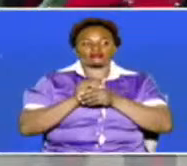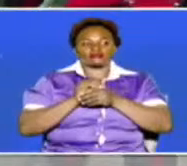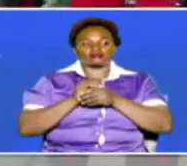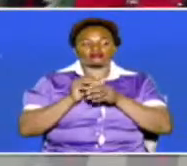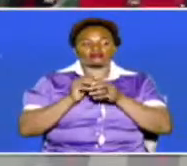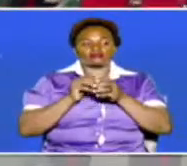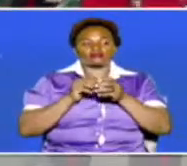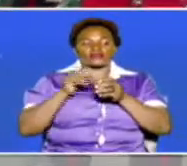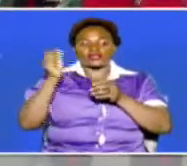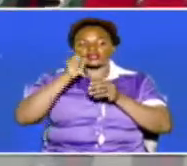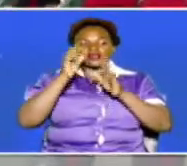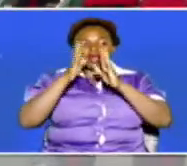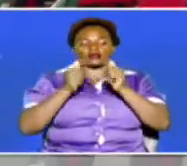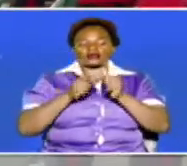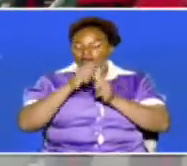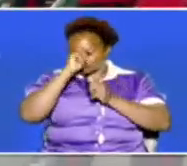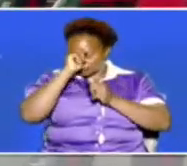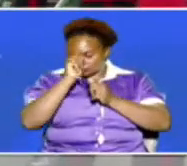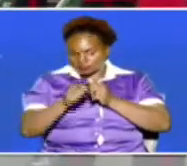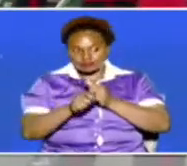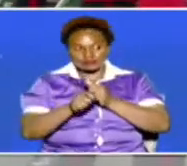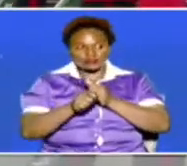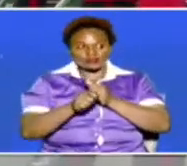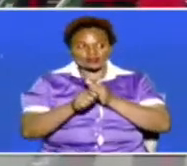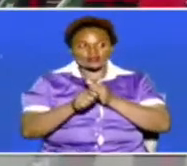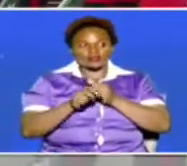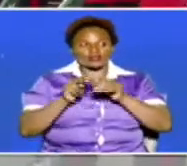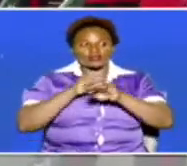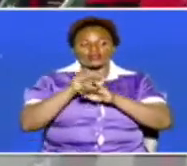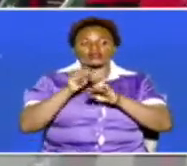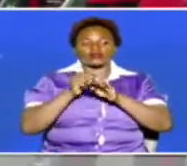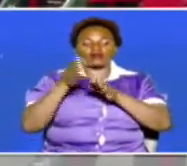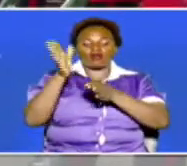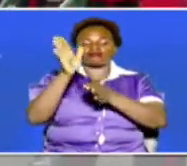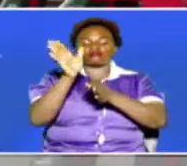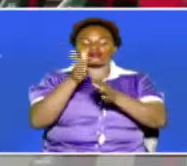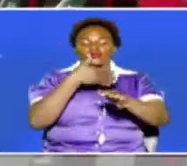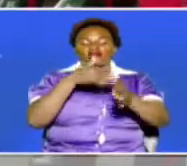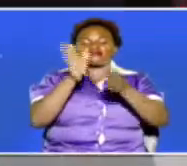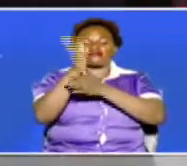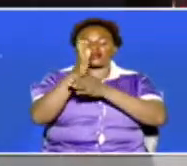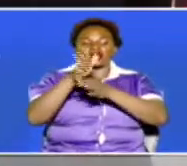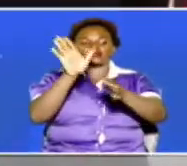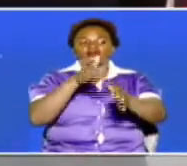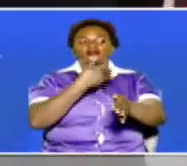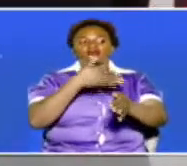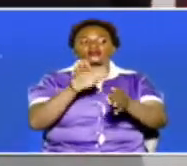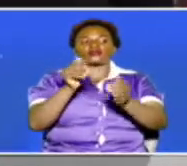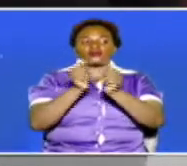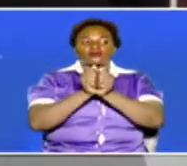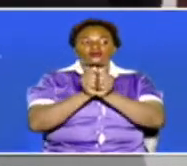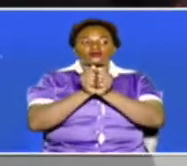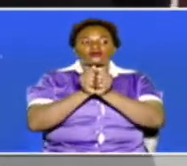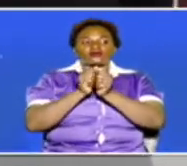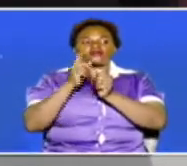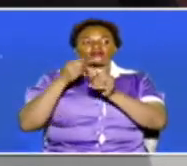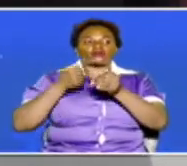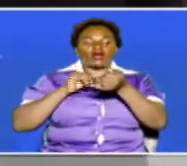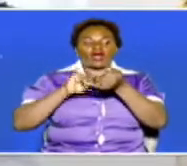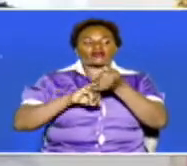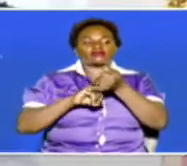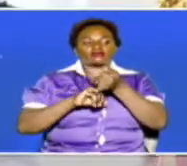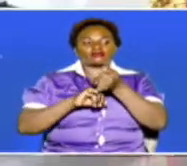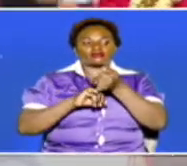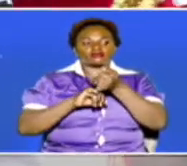At State House, a brief guard of honor was mounted and the national anthem played as President Kenyatta, alongside First Lady Margaret